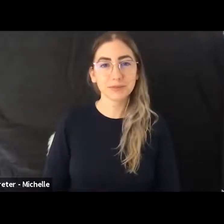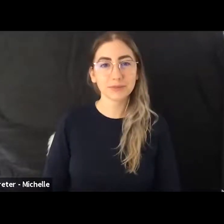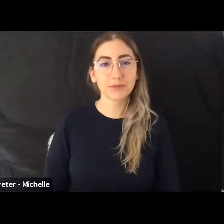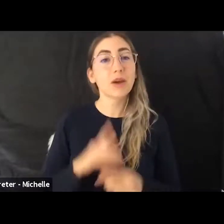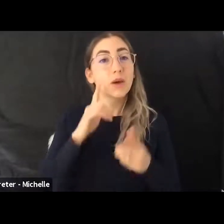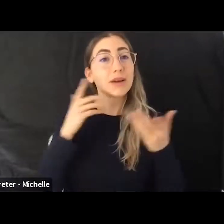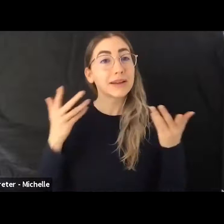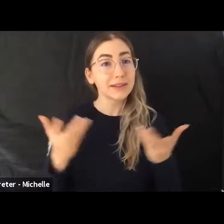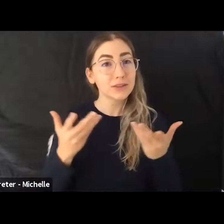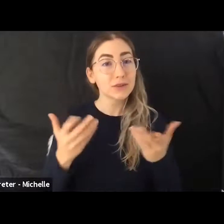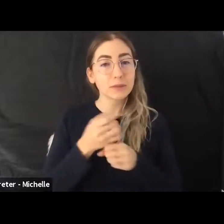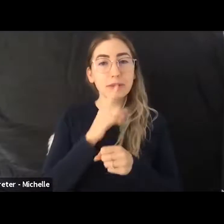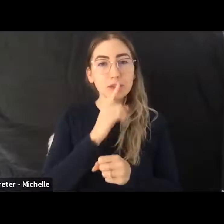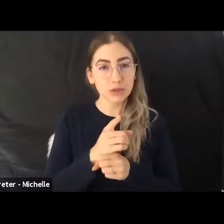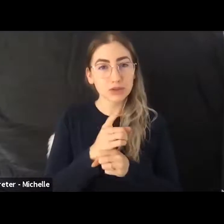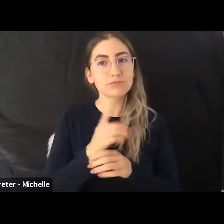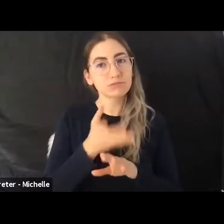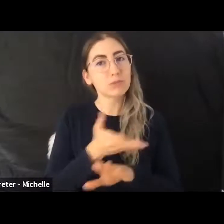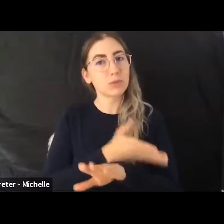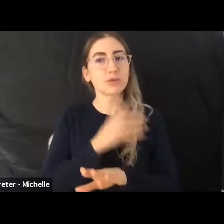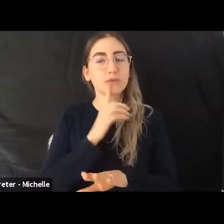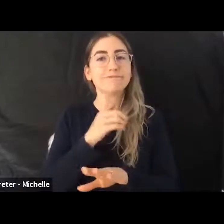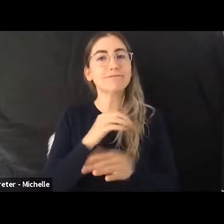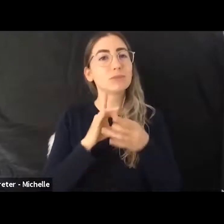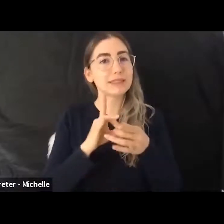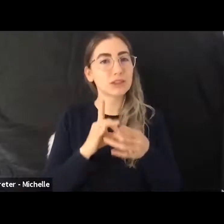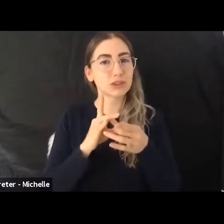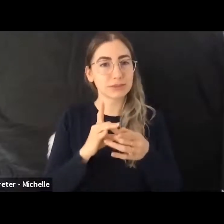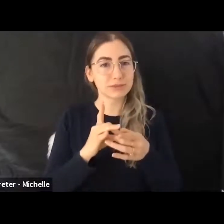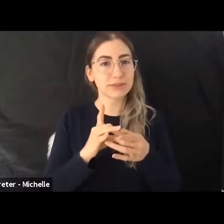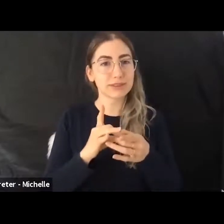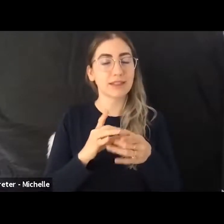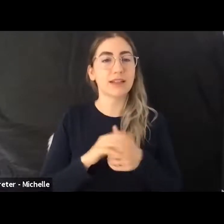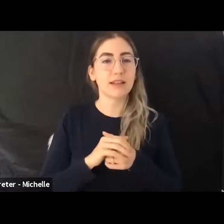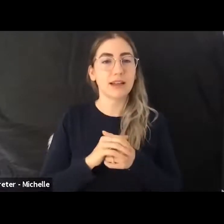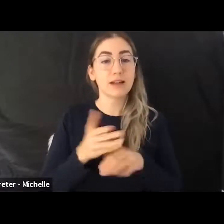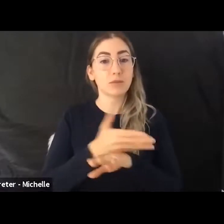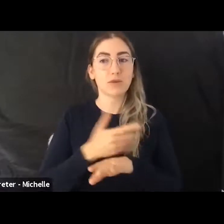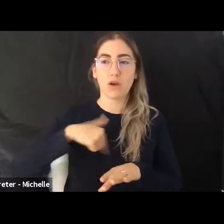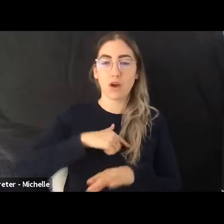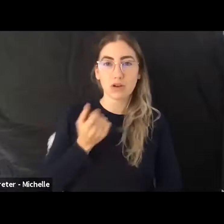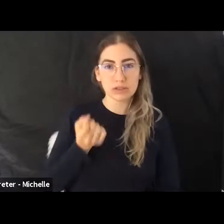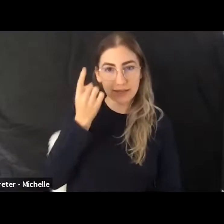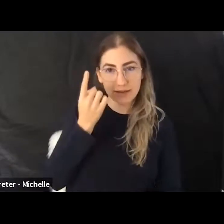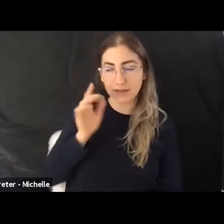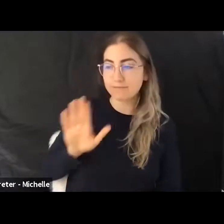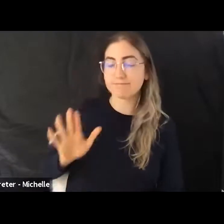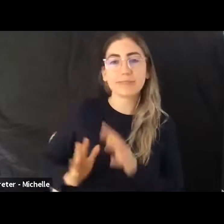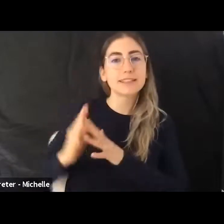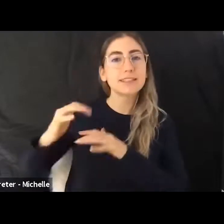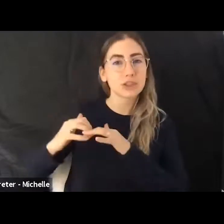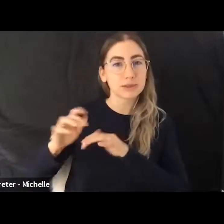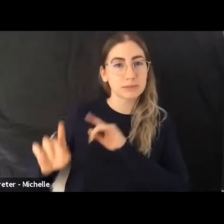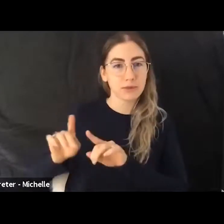to improving relationships between nations and to improve our own understanding of the local Indonesia's peoples and